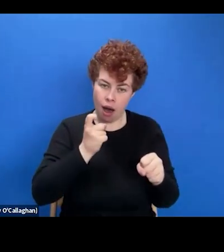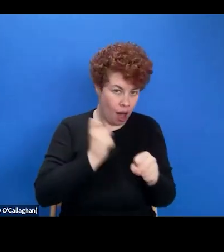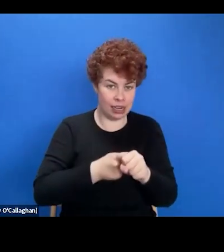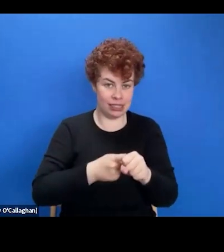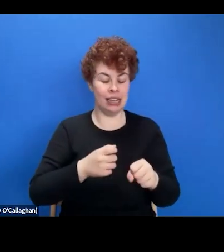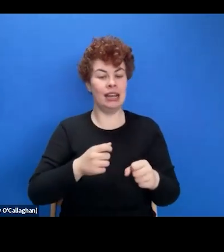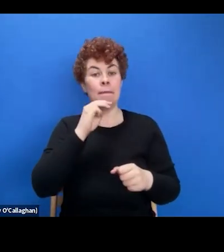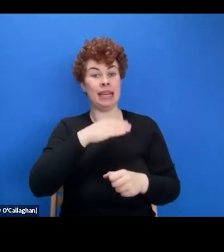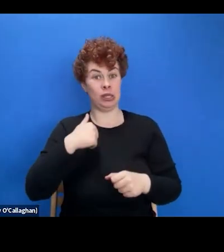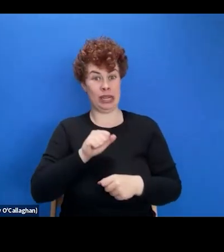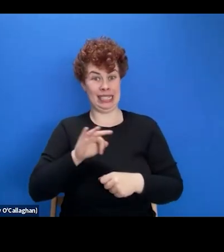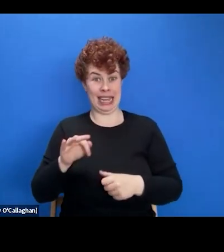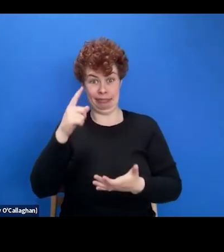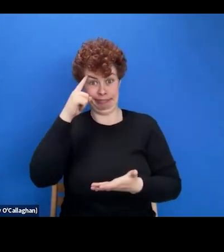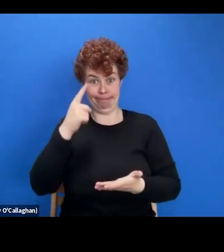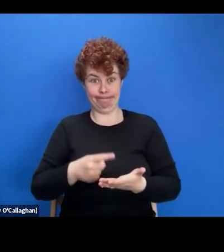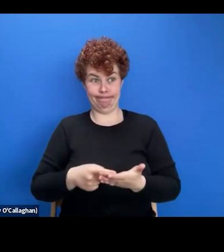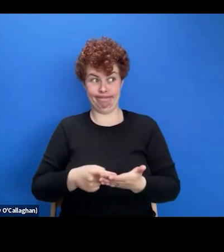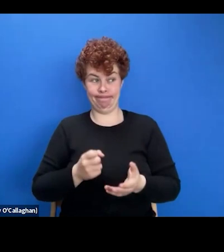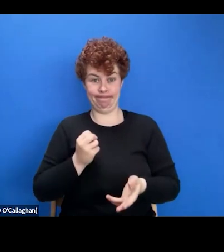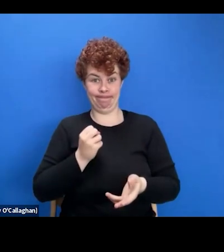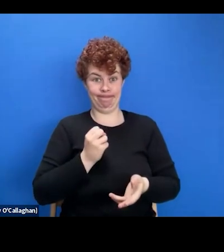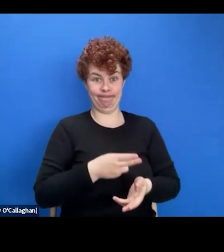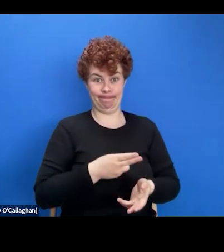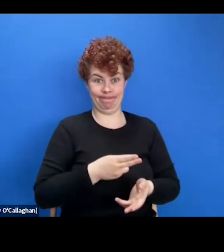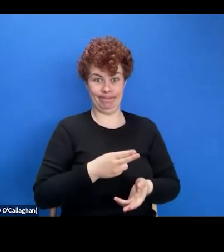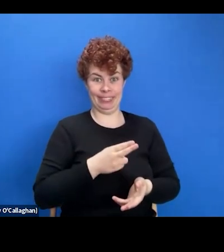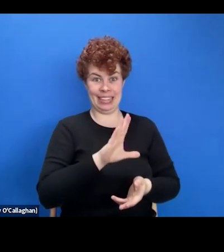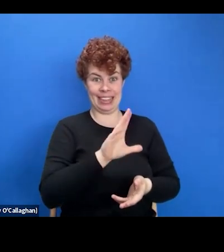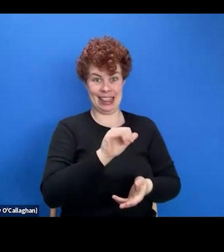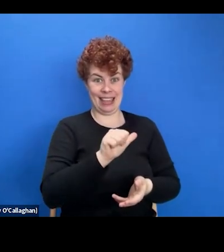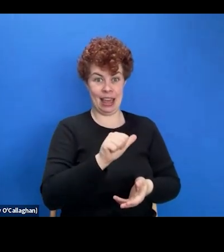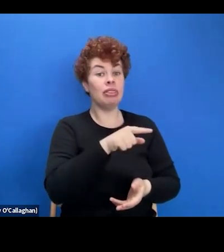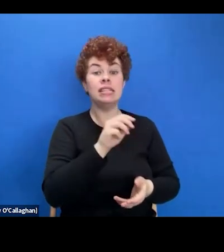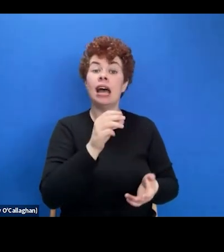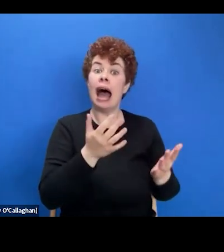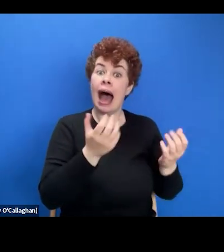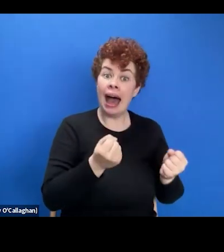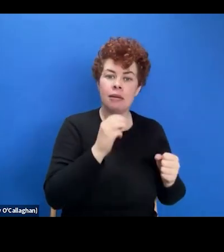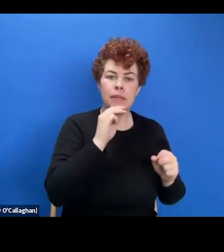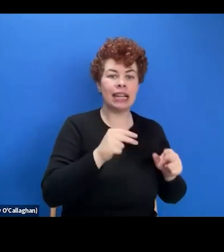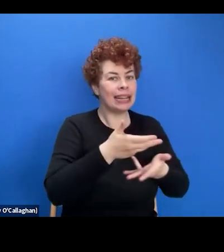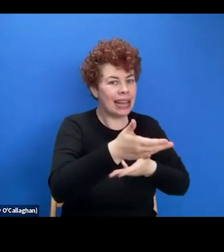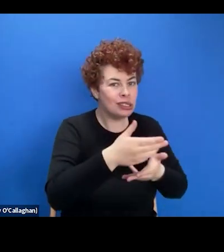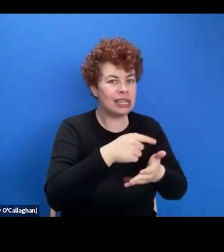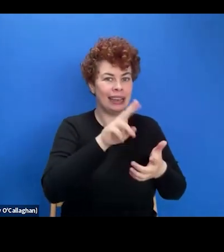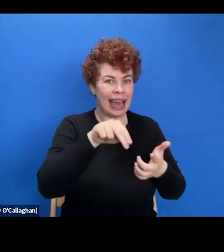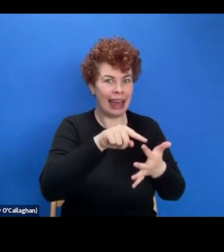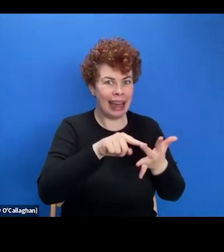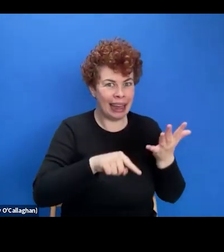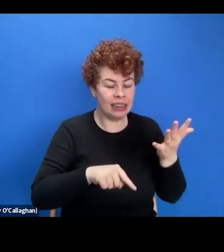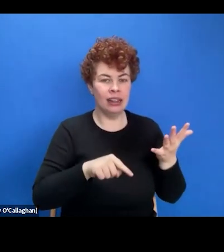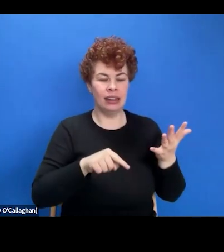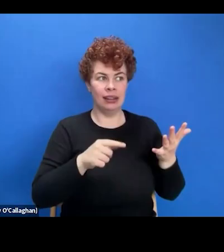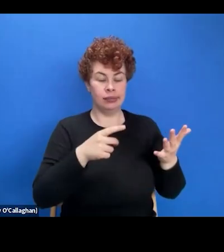who, this was kind of the opportunity to be able to seek counselling services and other things like that. And so we've had a bit of a journey around